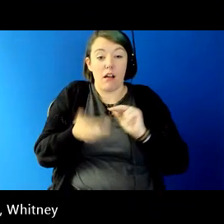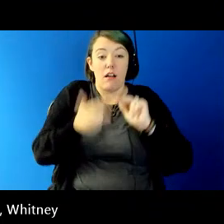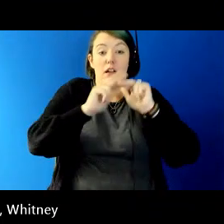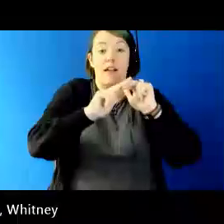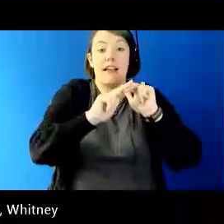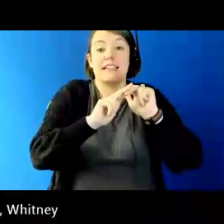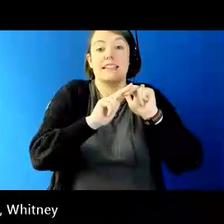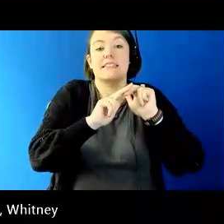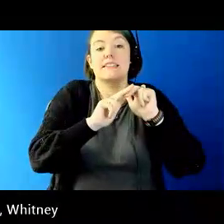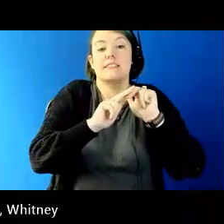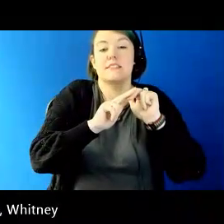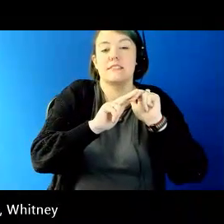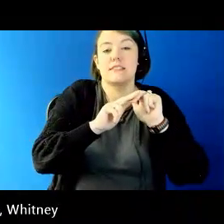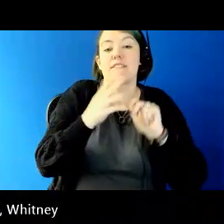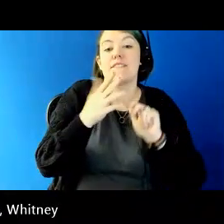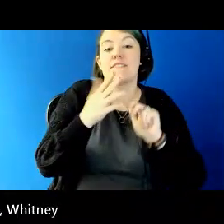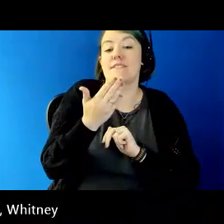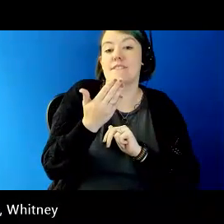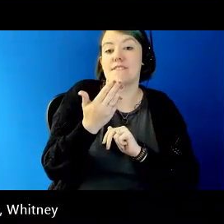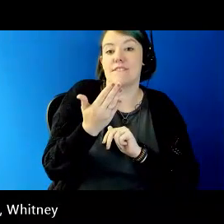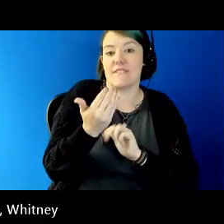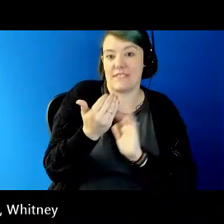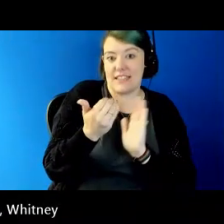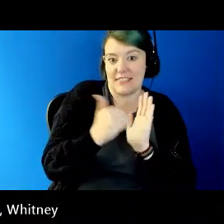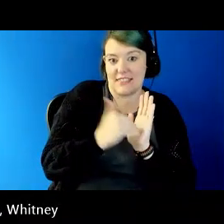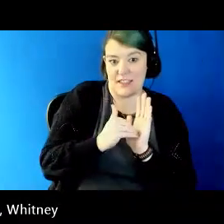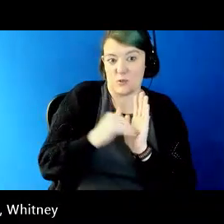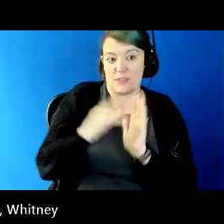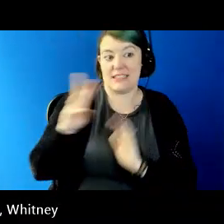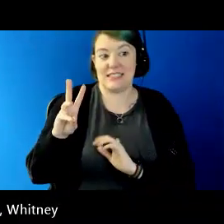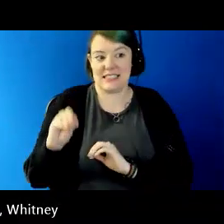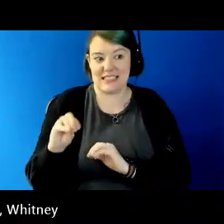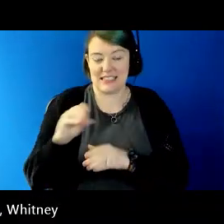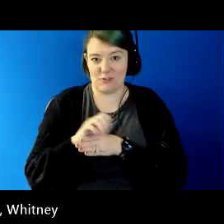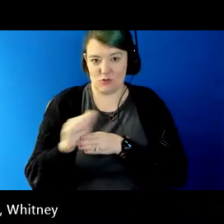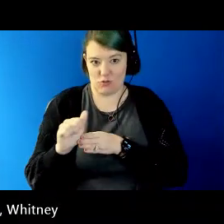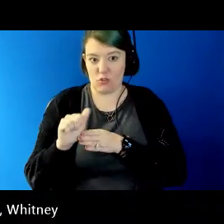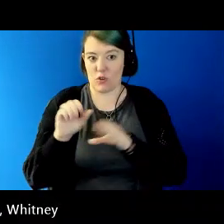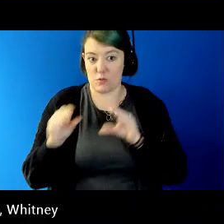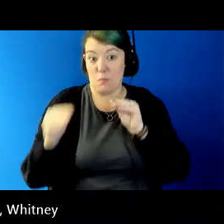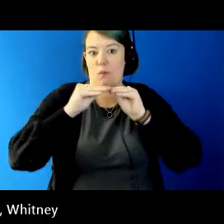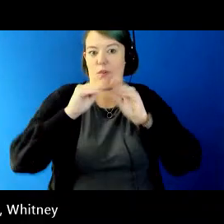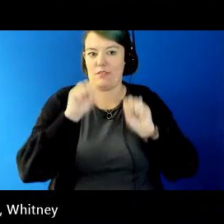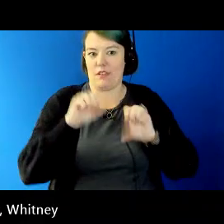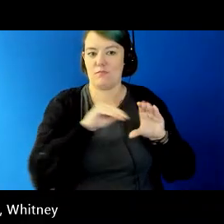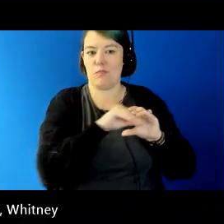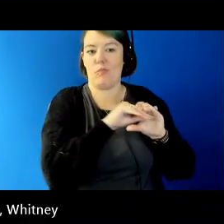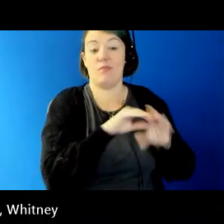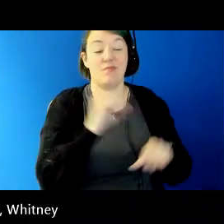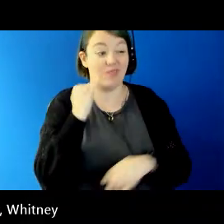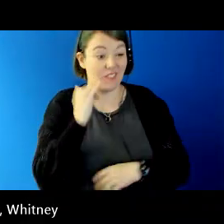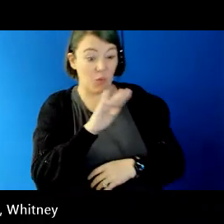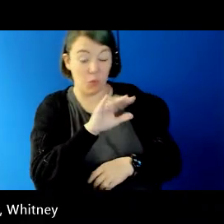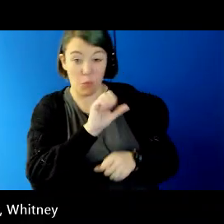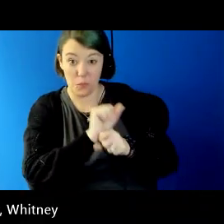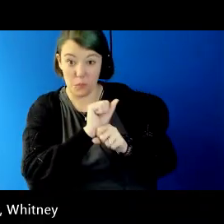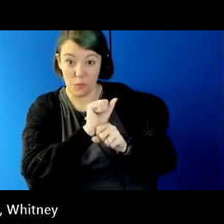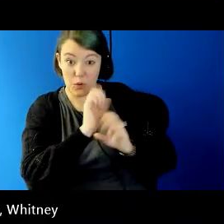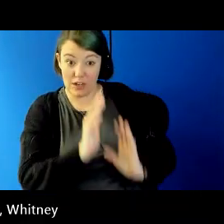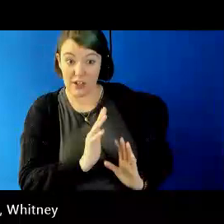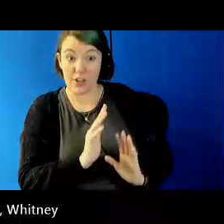that is the Able to Work initiative. So if you have an employee that has a stable account, and they're working part-time, they're